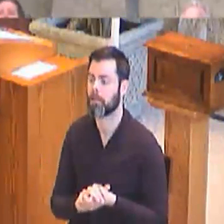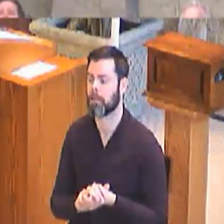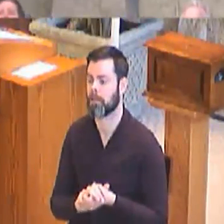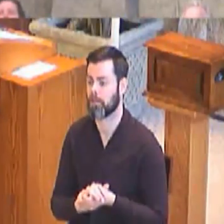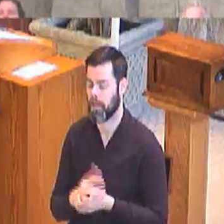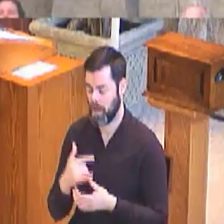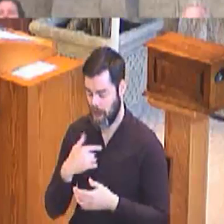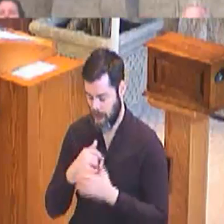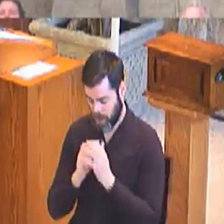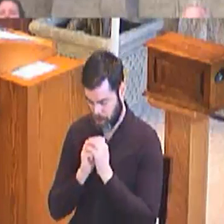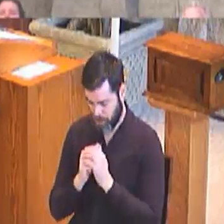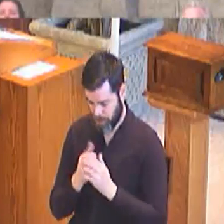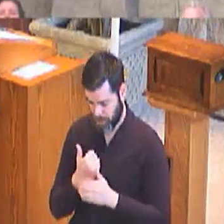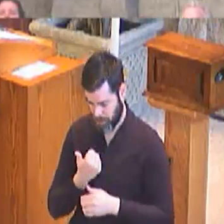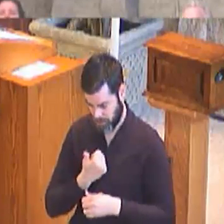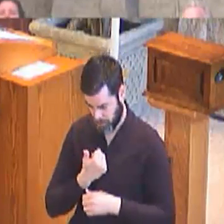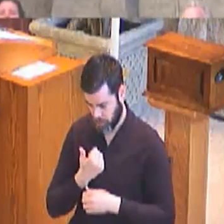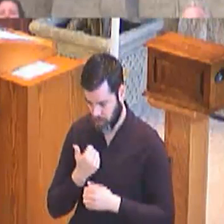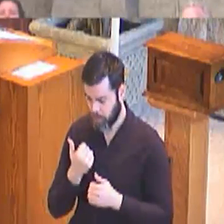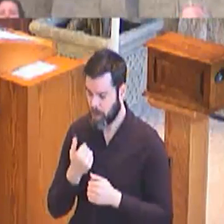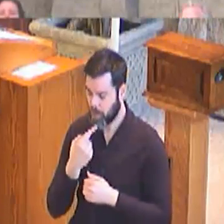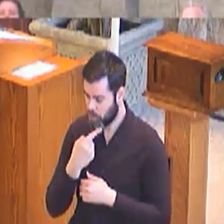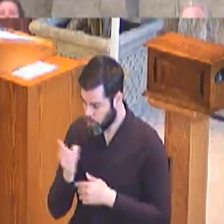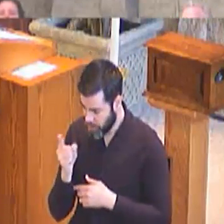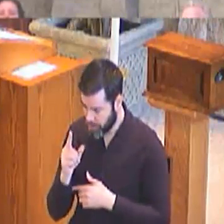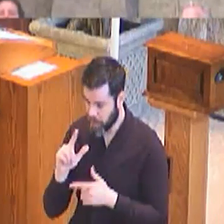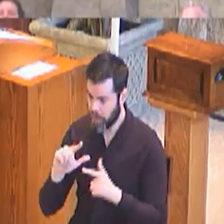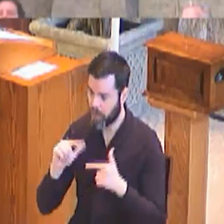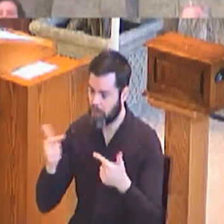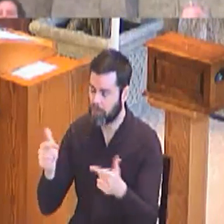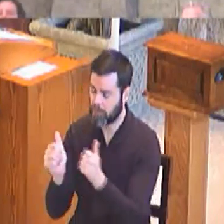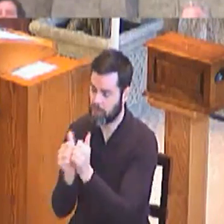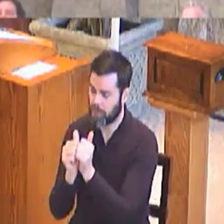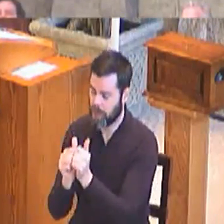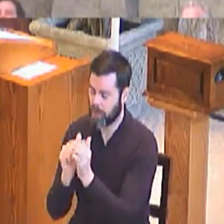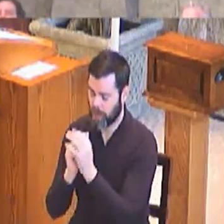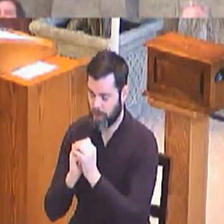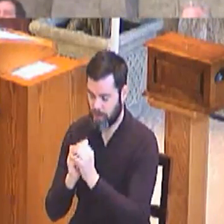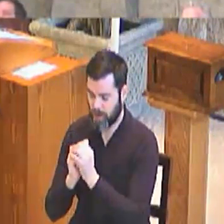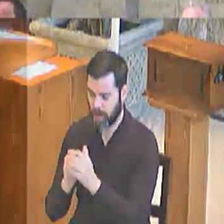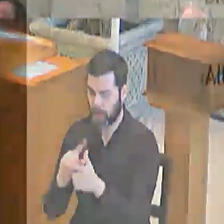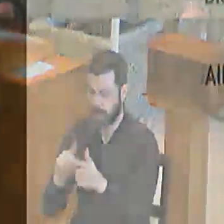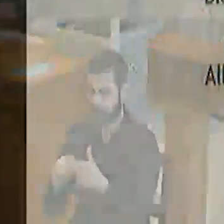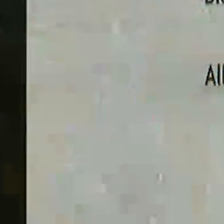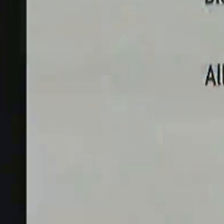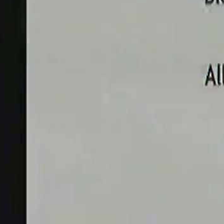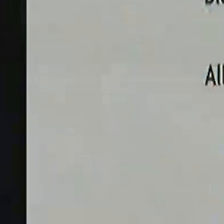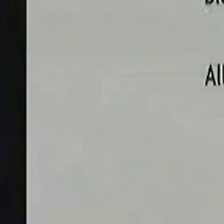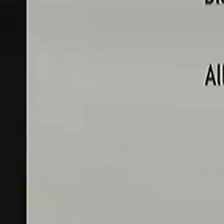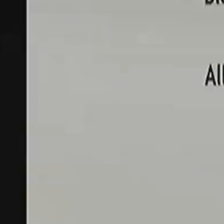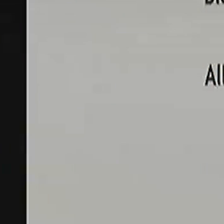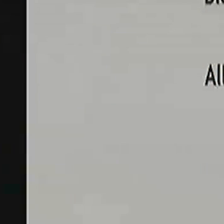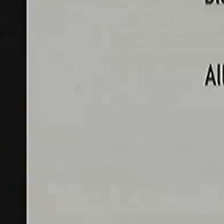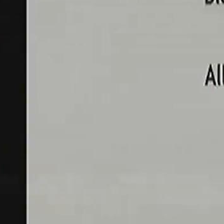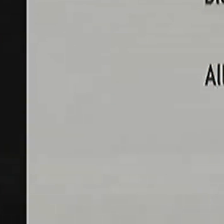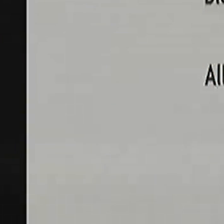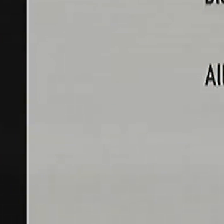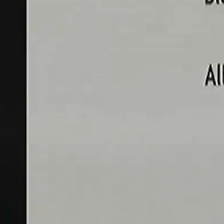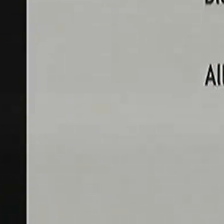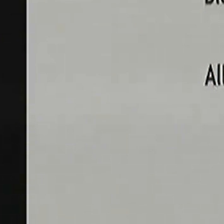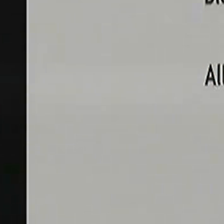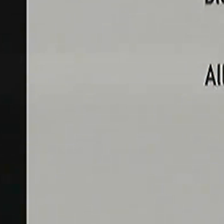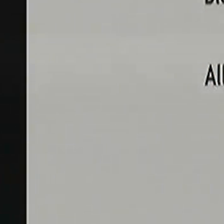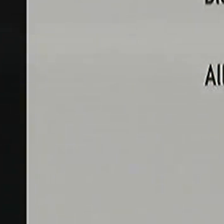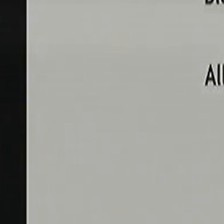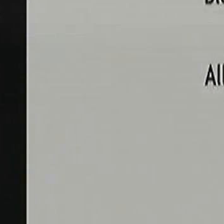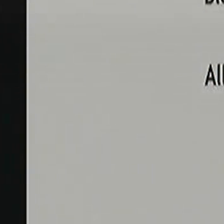blessing once, and then ask you to affirm it with me, and then silently. Divine love flowing through me